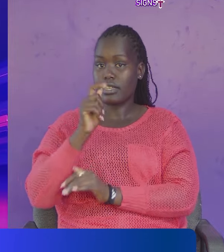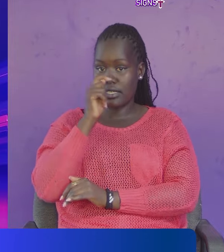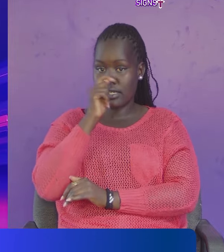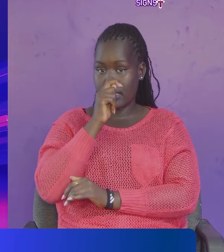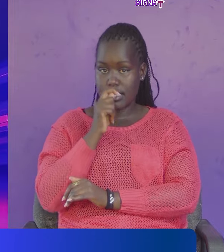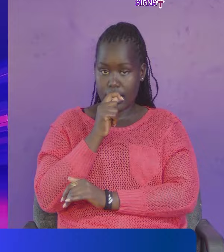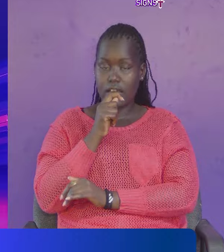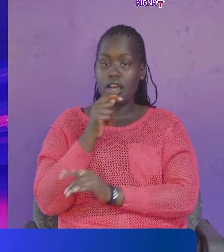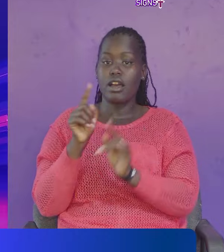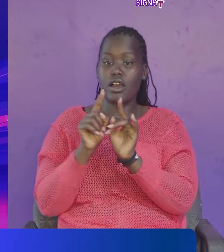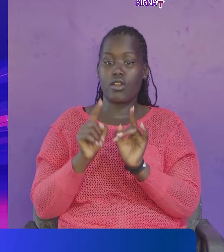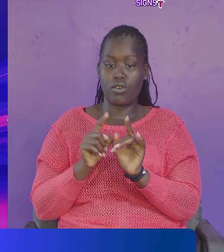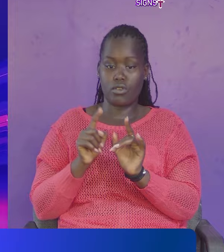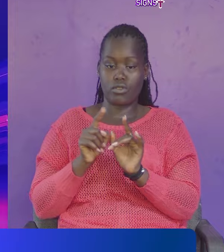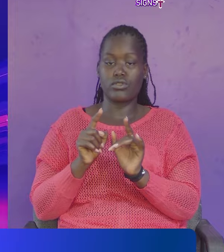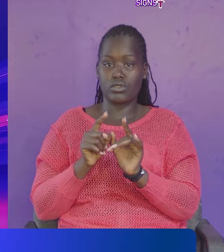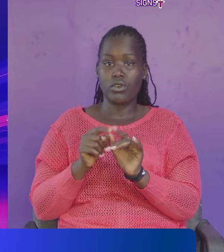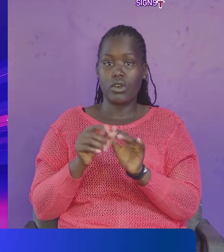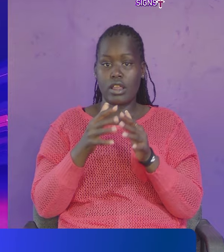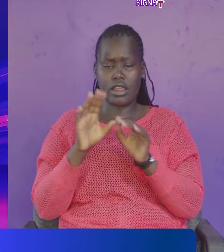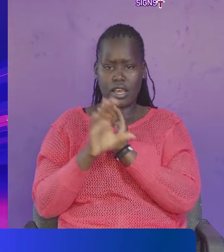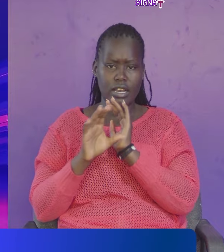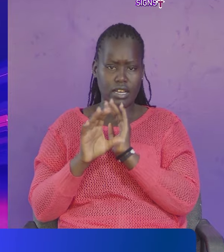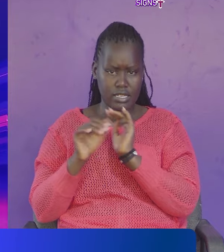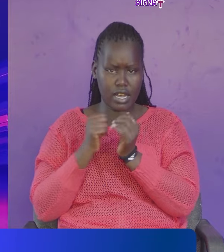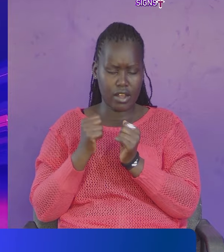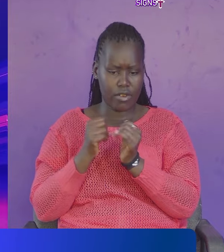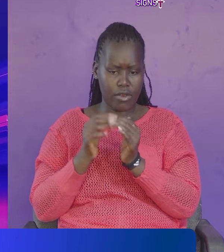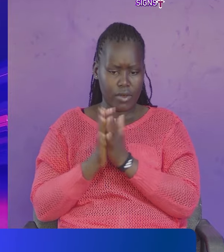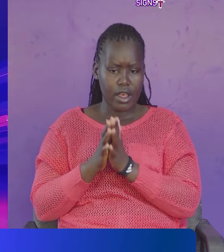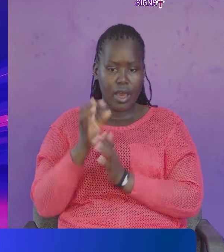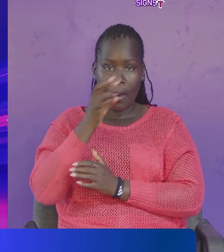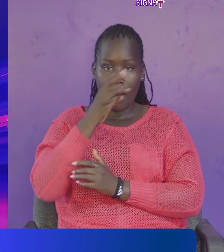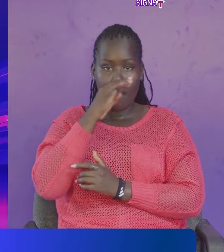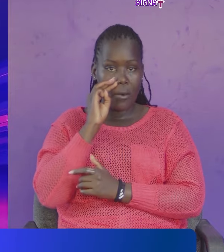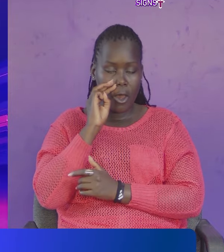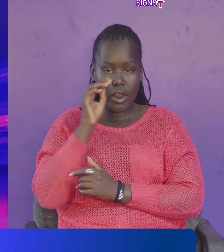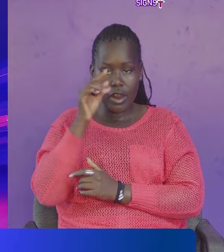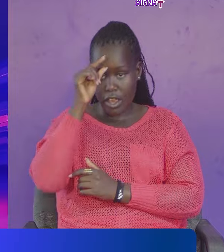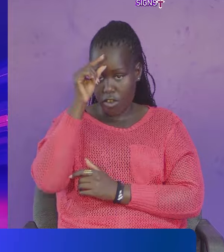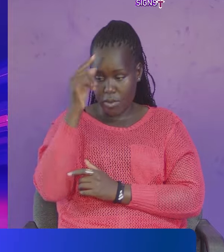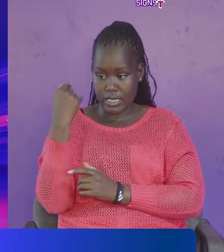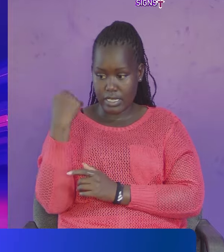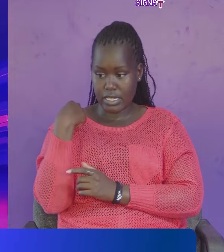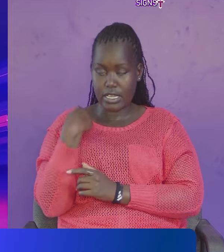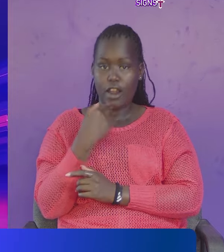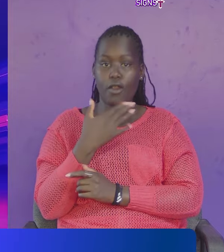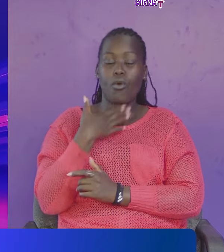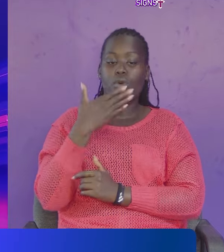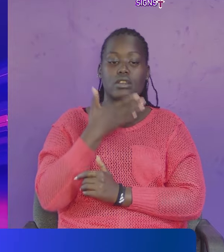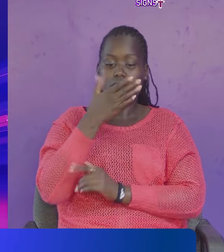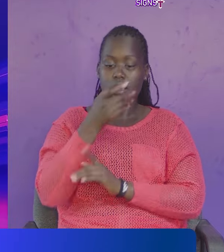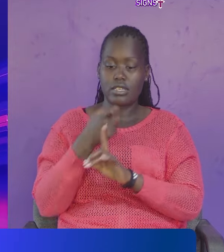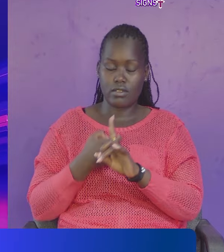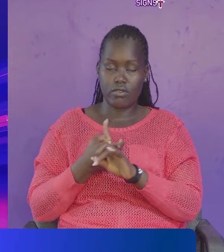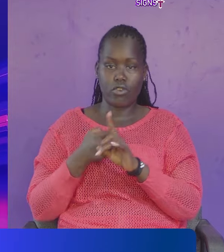And diplomacy in a meeting led by Prime Cabinet Secretary Musalia Mudavadi, the government yesterday demanded answers from Tanzania on